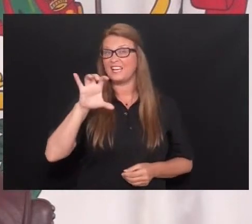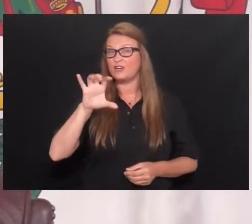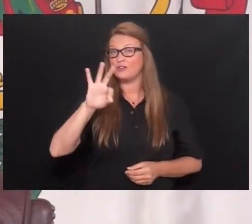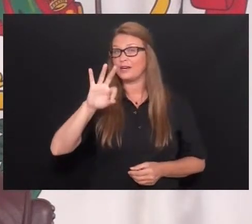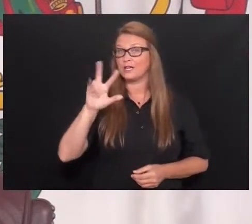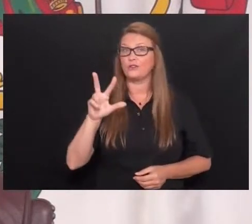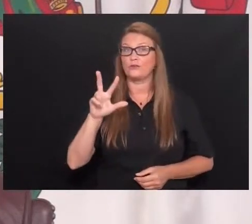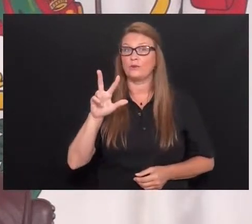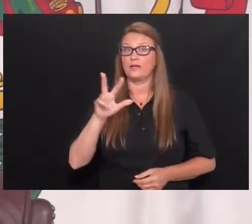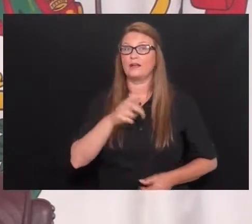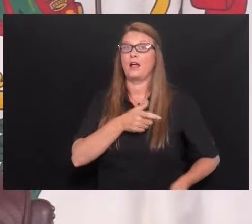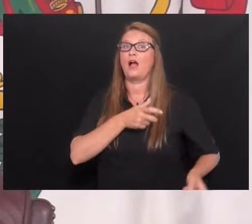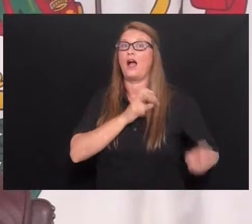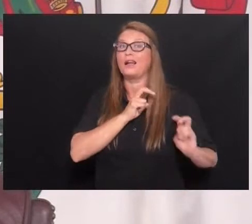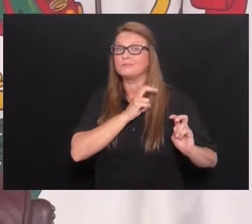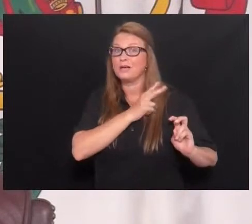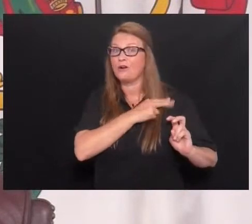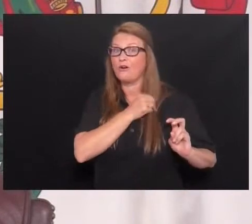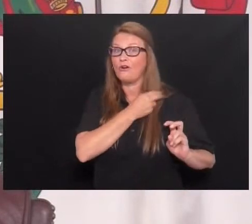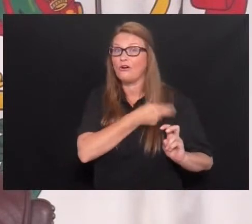893 hospitalized,